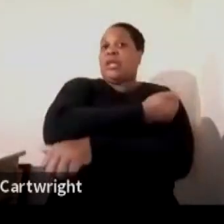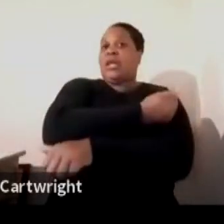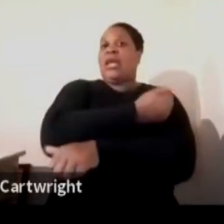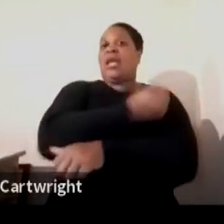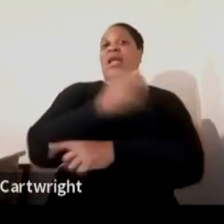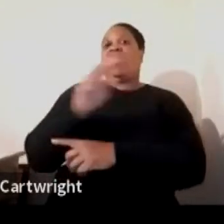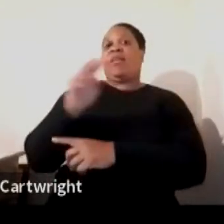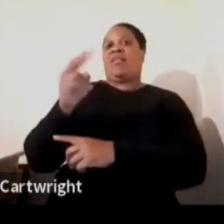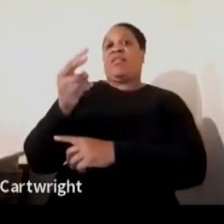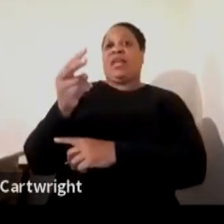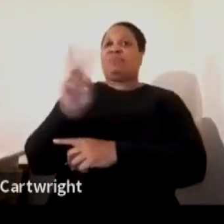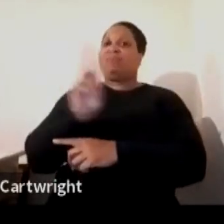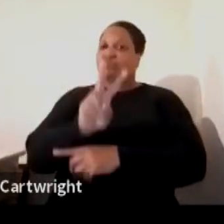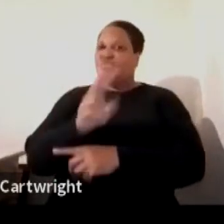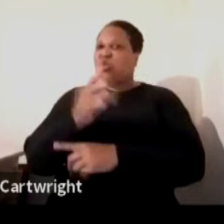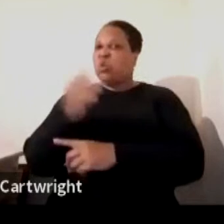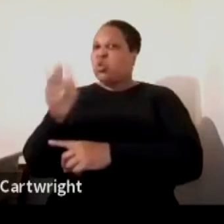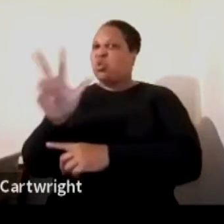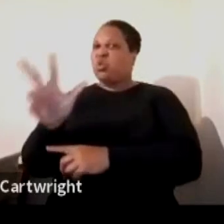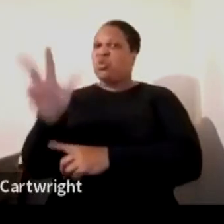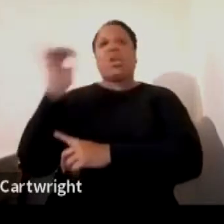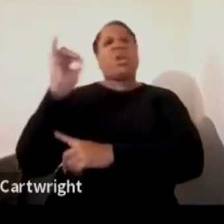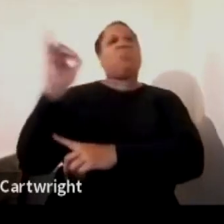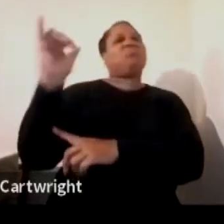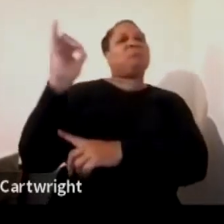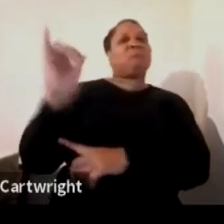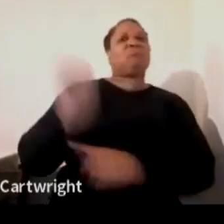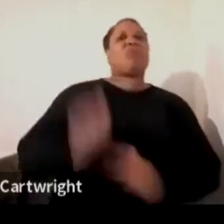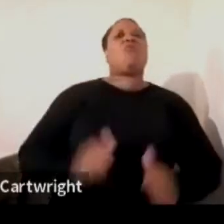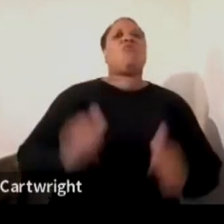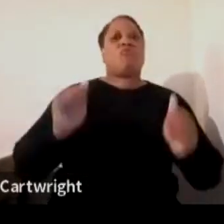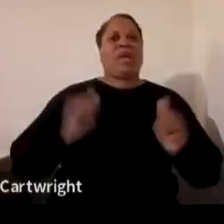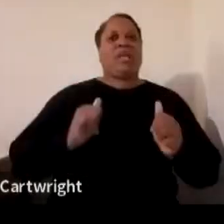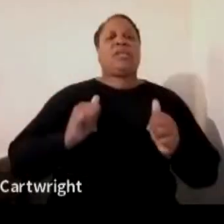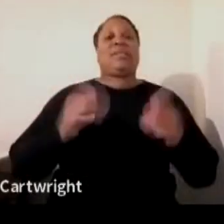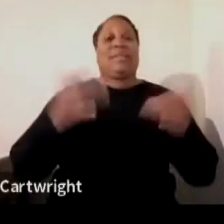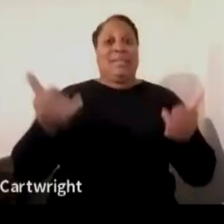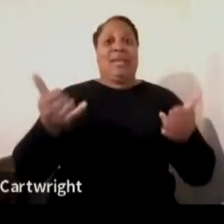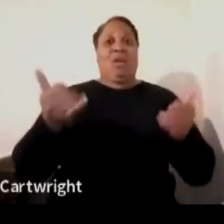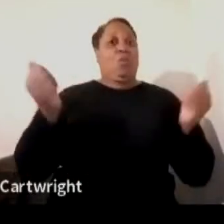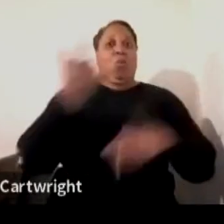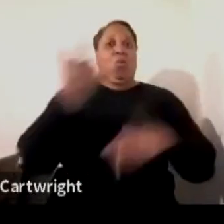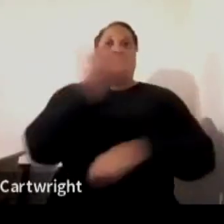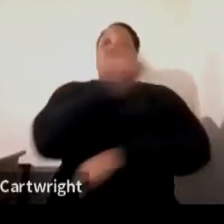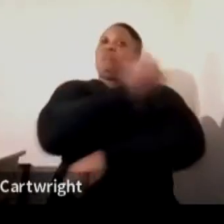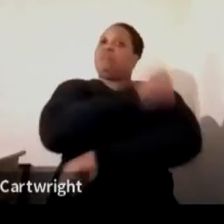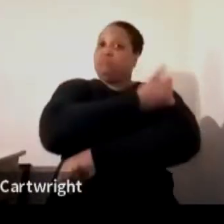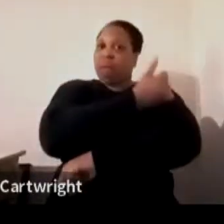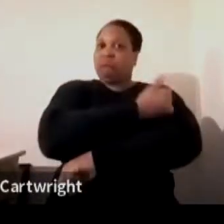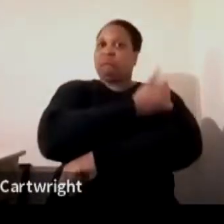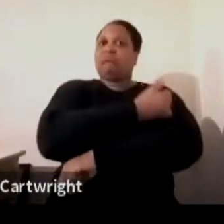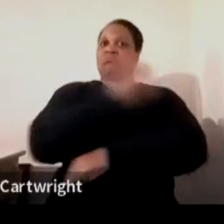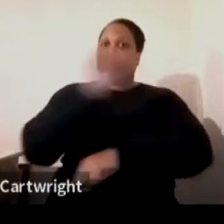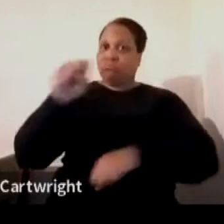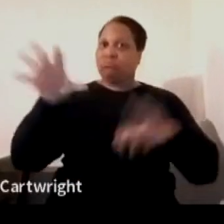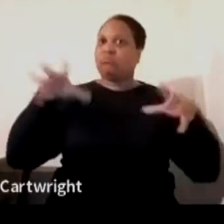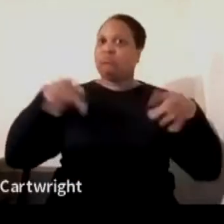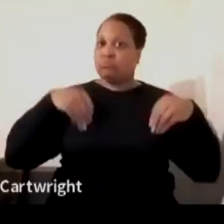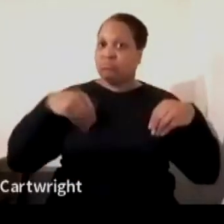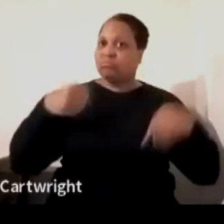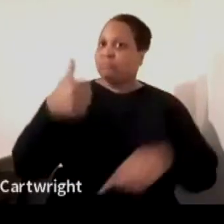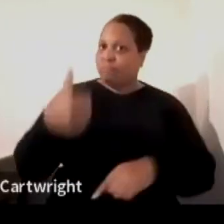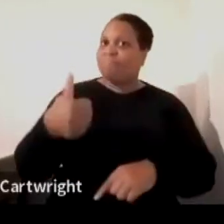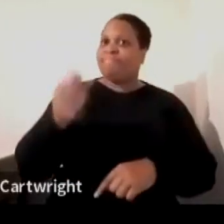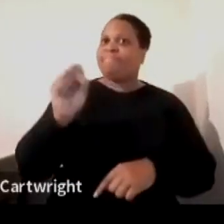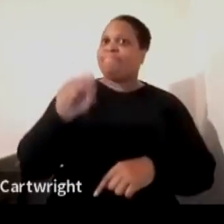care residents. And we're actively vaccinating all those that are eligible and want the vaccine. We'll certainly